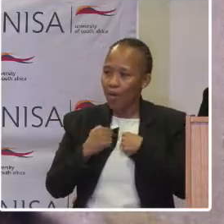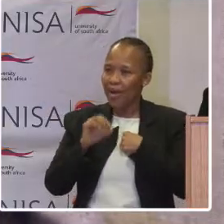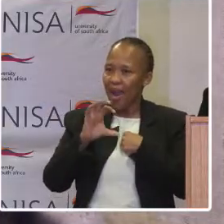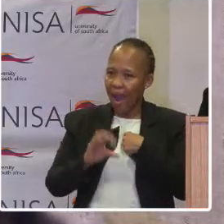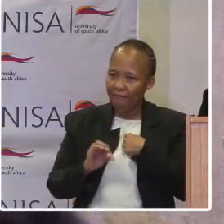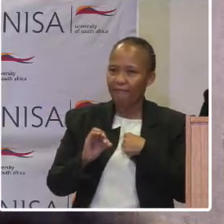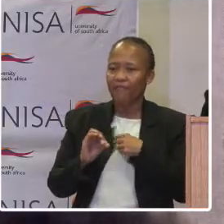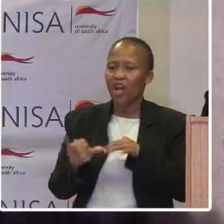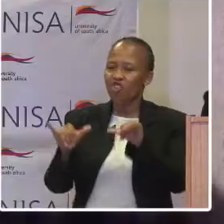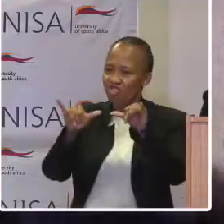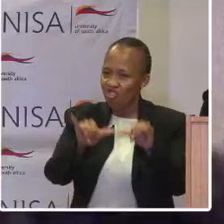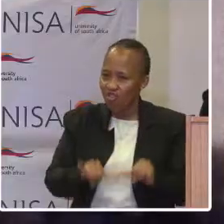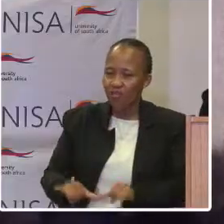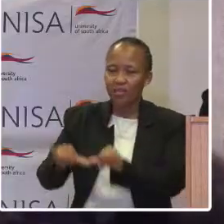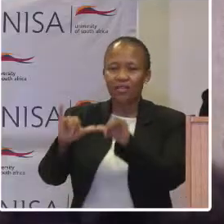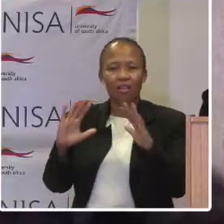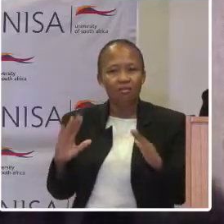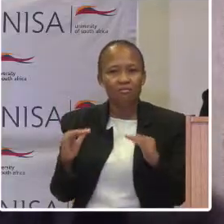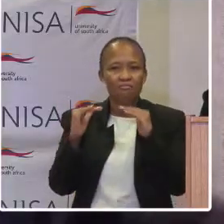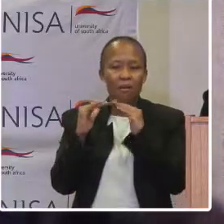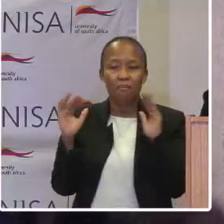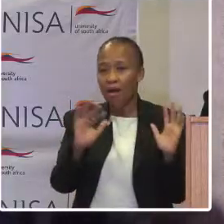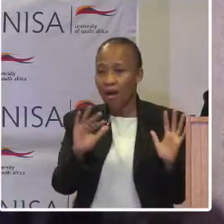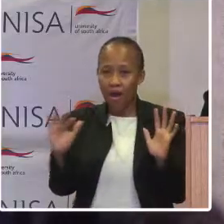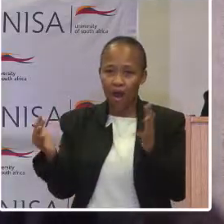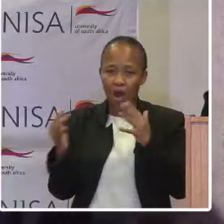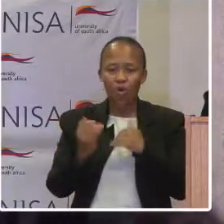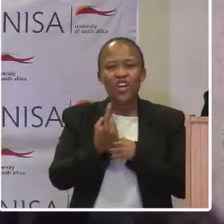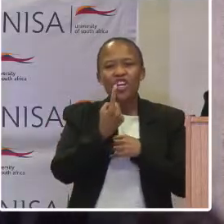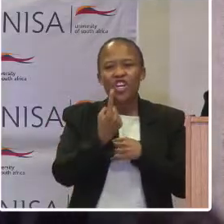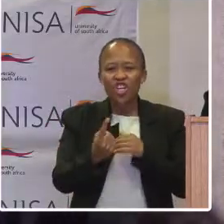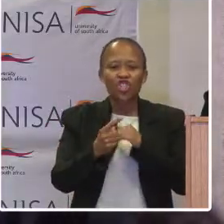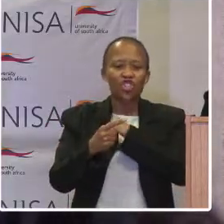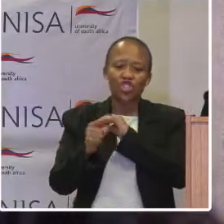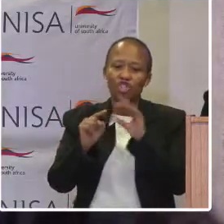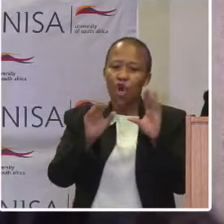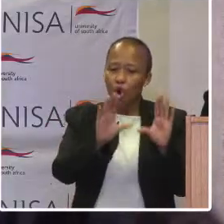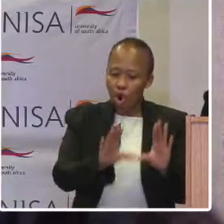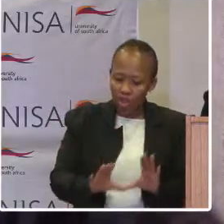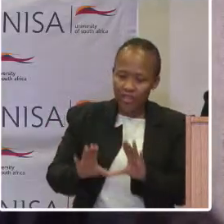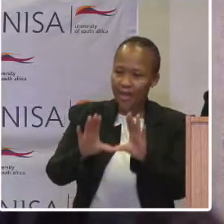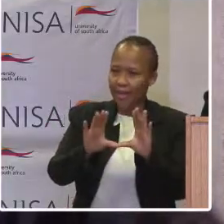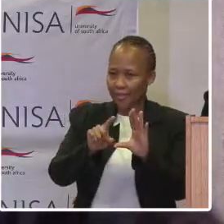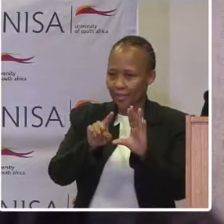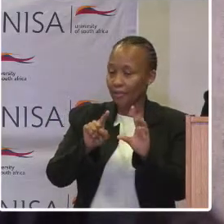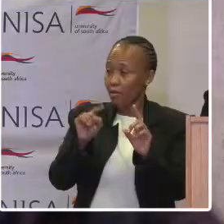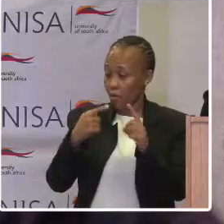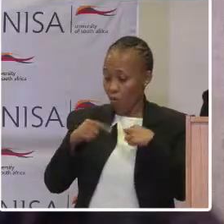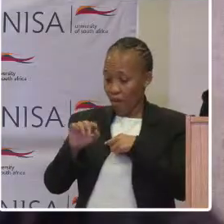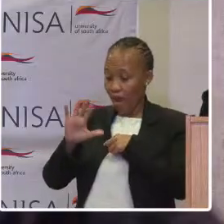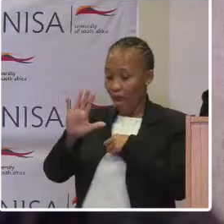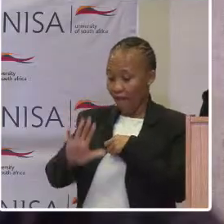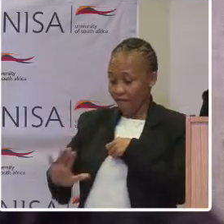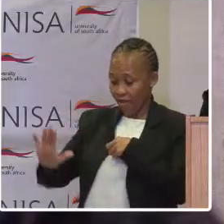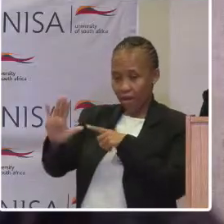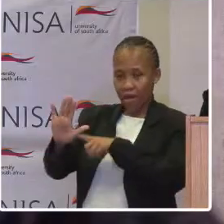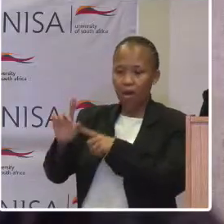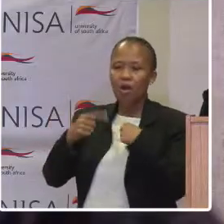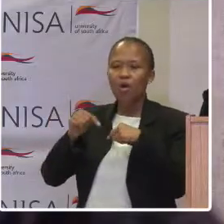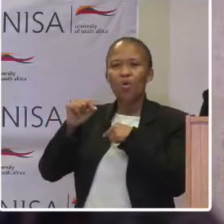now that each continent must abide by, yet as Africa, we have been the continent that has polluted